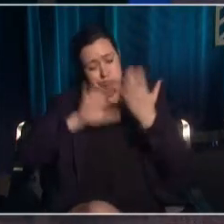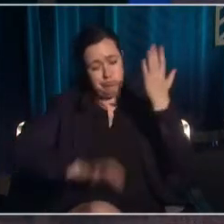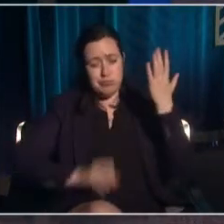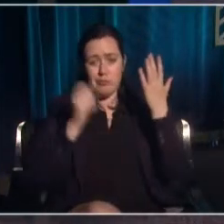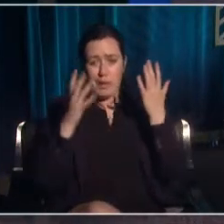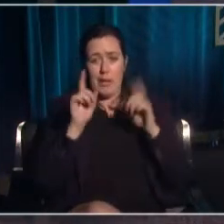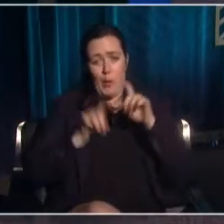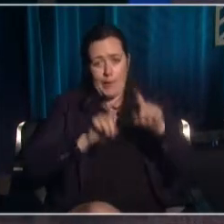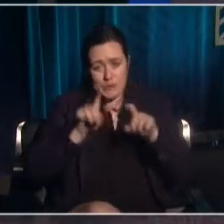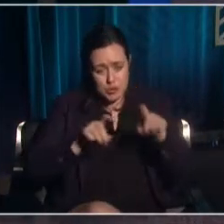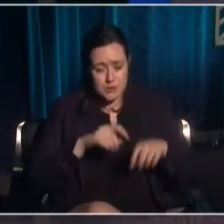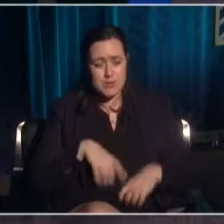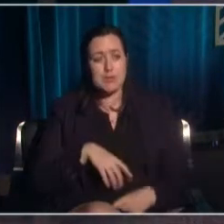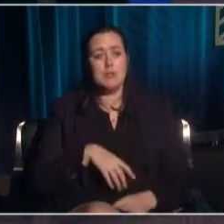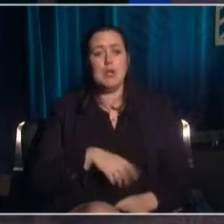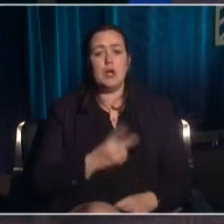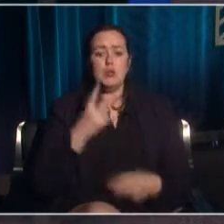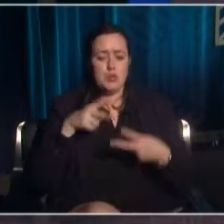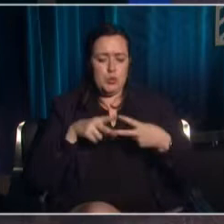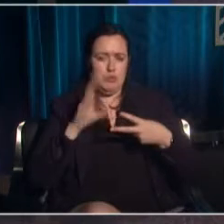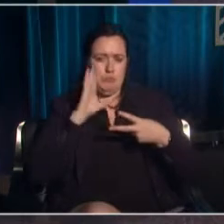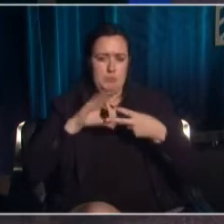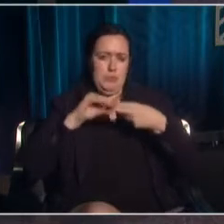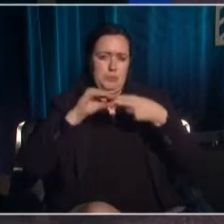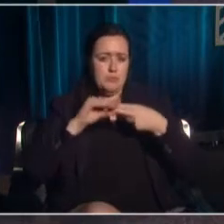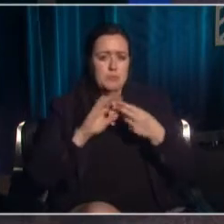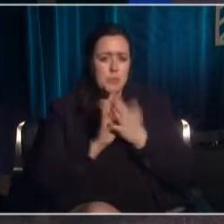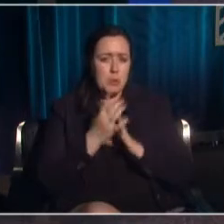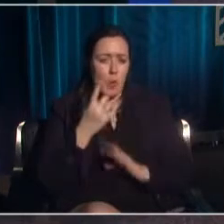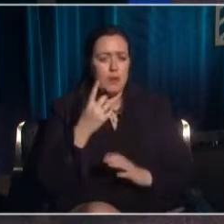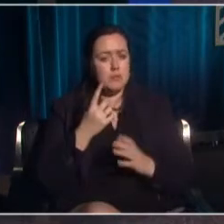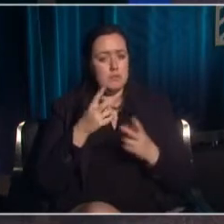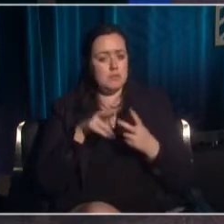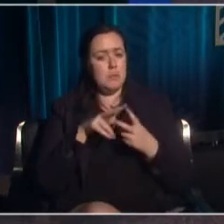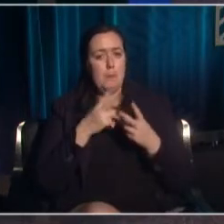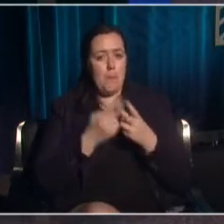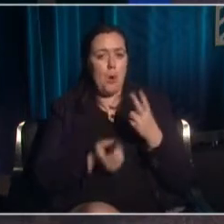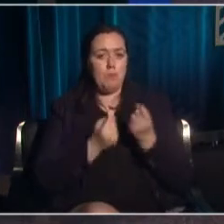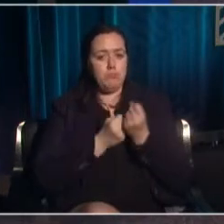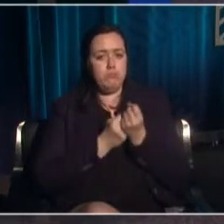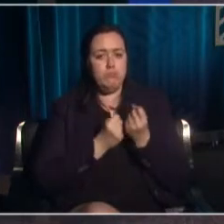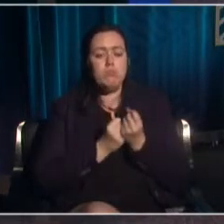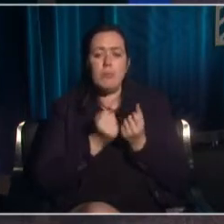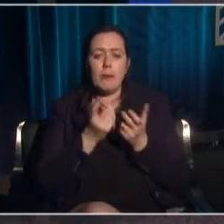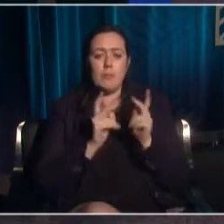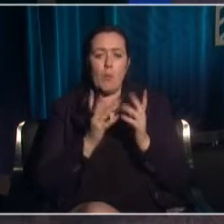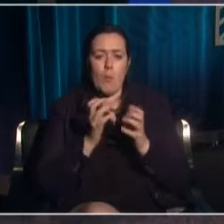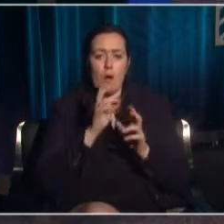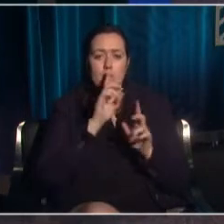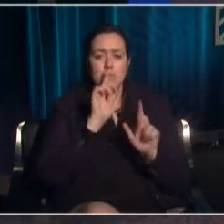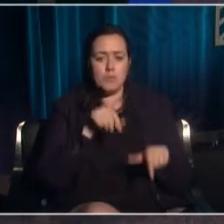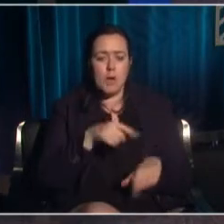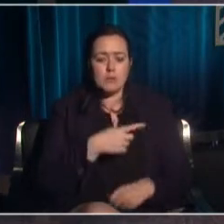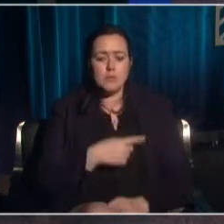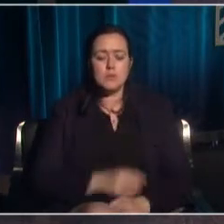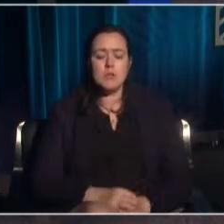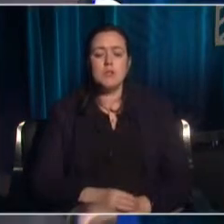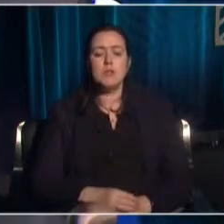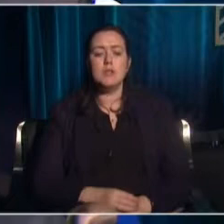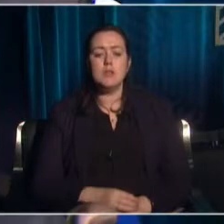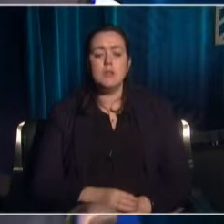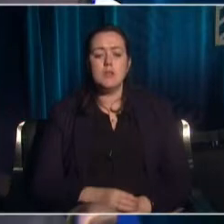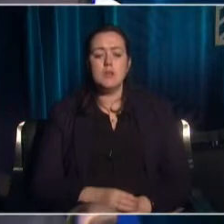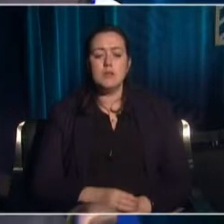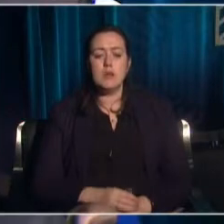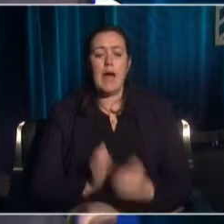audience. Two I'm going to combine because they're getting a lot of people weighing in, asking you to respond to this. The first one being, how